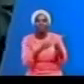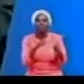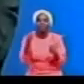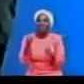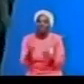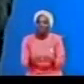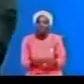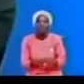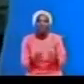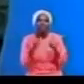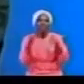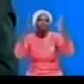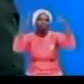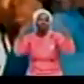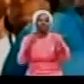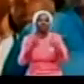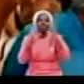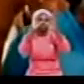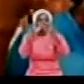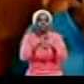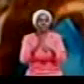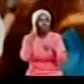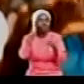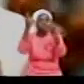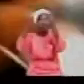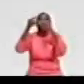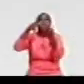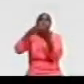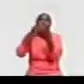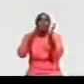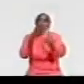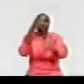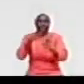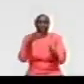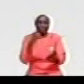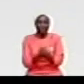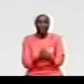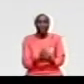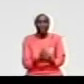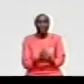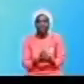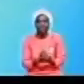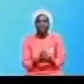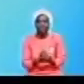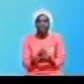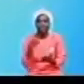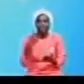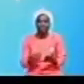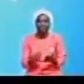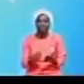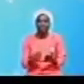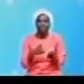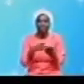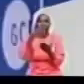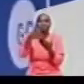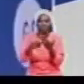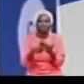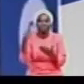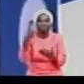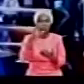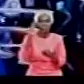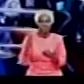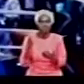of miracles will fall in Jesus' name. The Global Crusade with KUMUYI, GCK, led